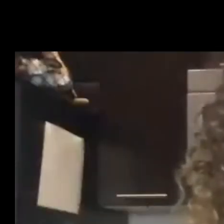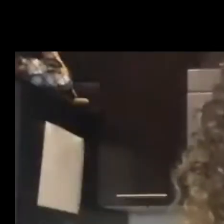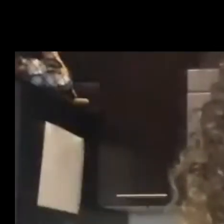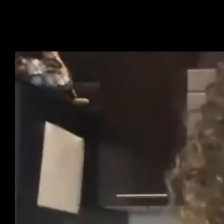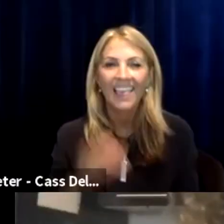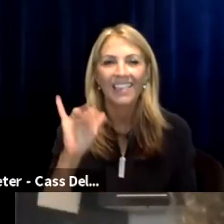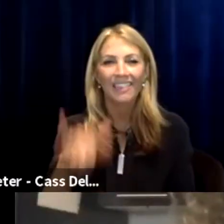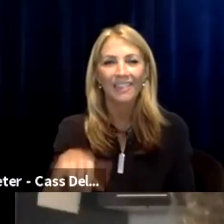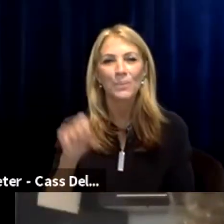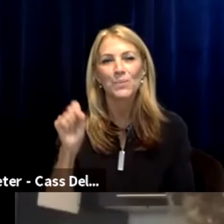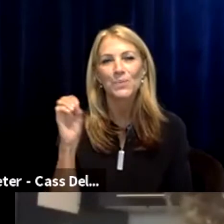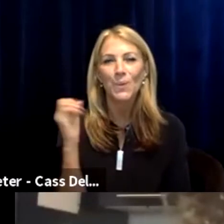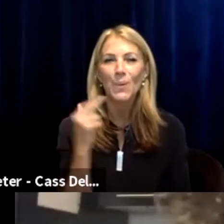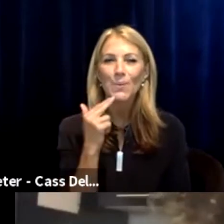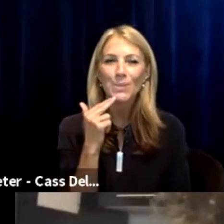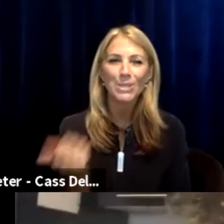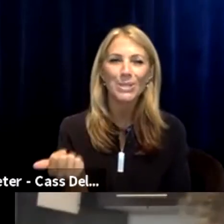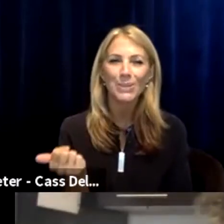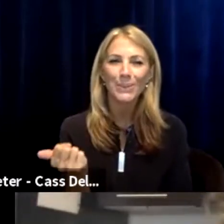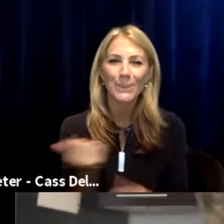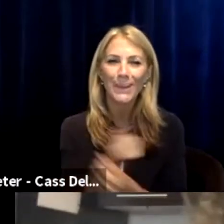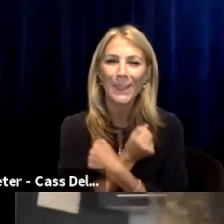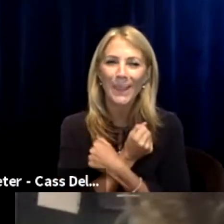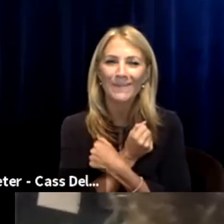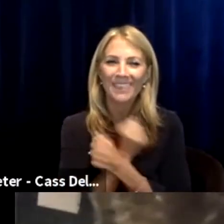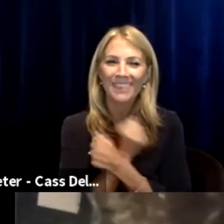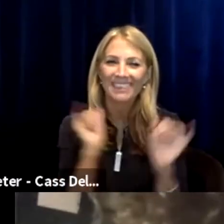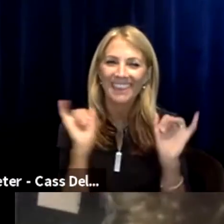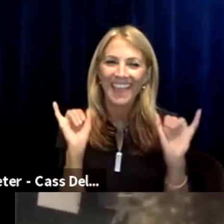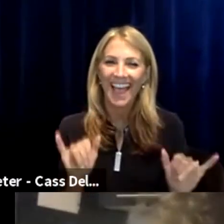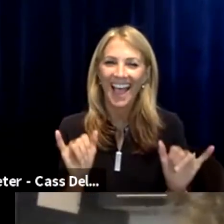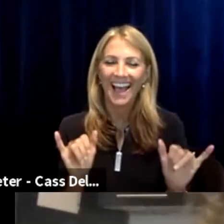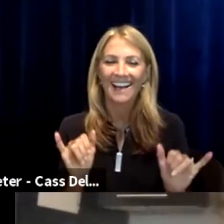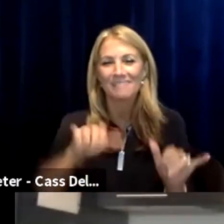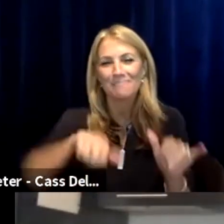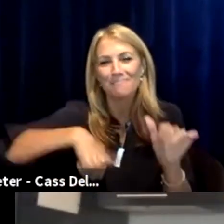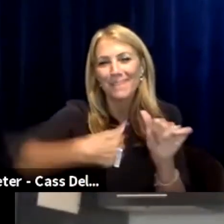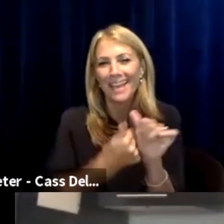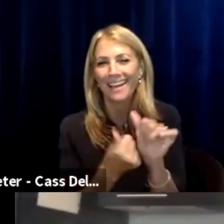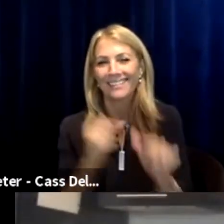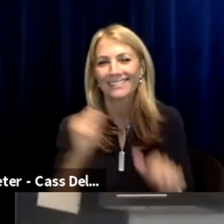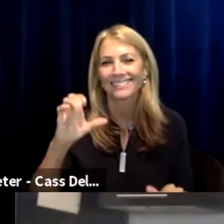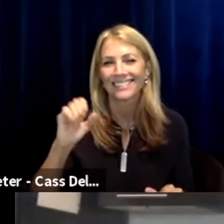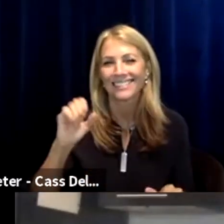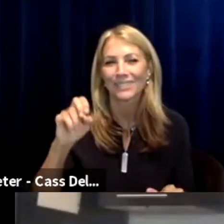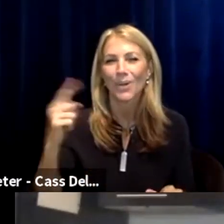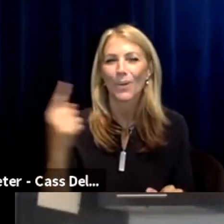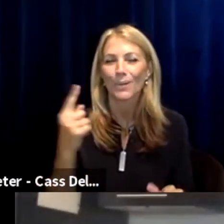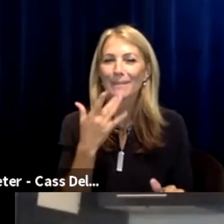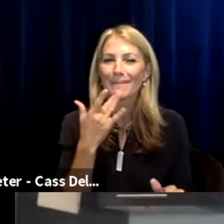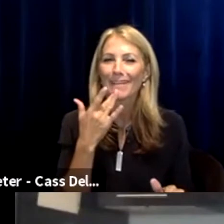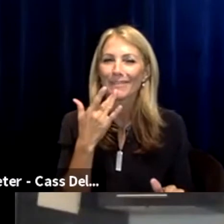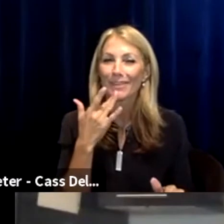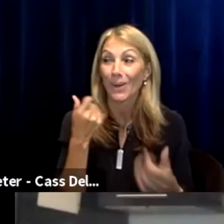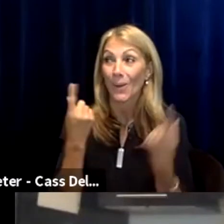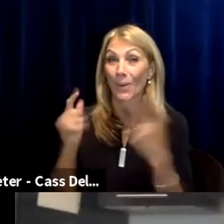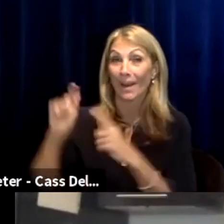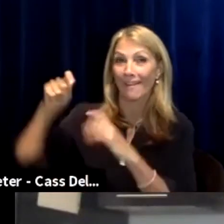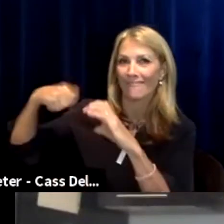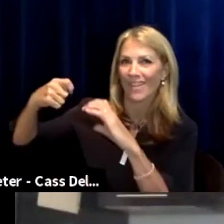so cute. I loved that. Behind the scenes are always my favorite. When I film, I'm like, where's the behind the